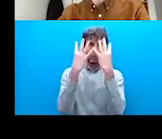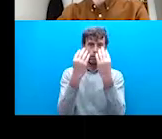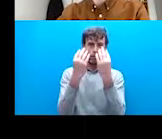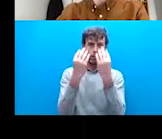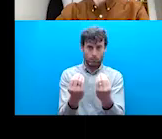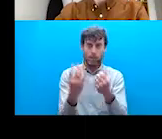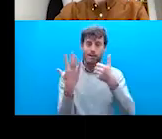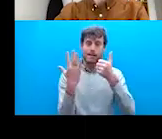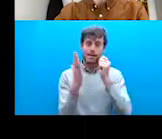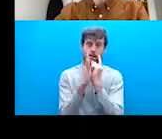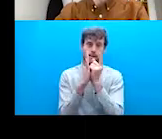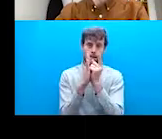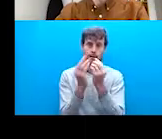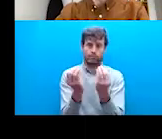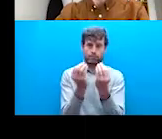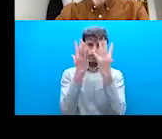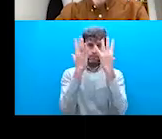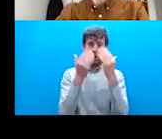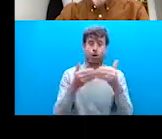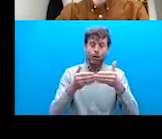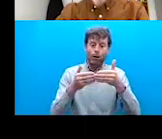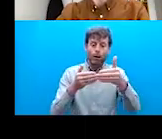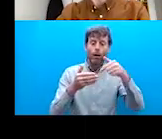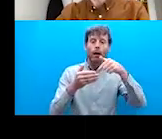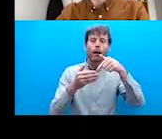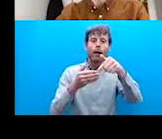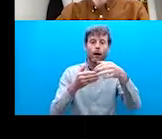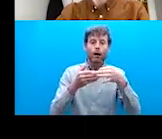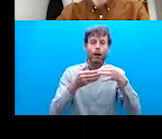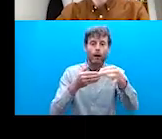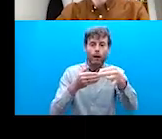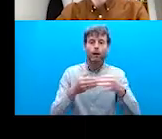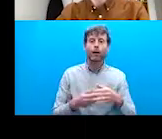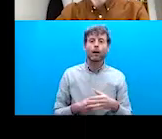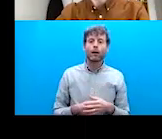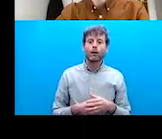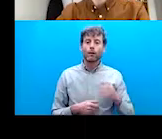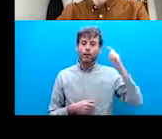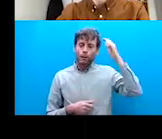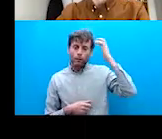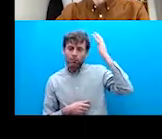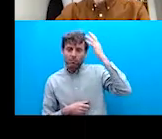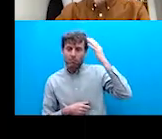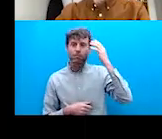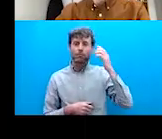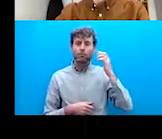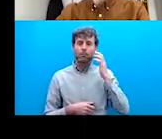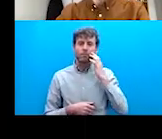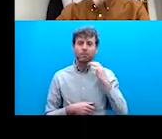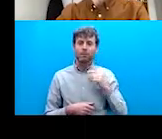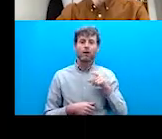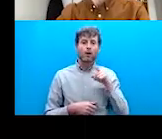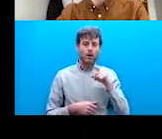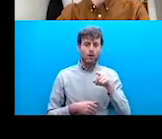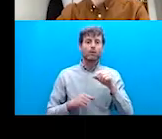cortical activity specific to each logical form, so the conjunctions, disjunctions, and conditionals, only in